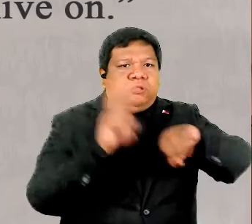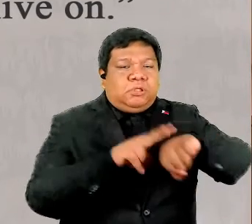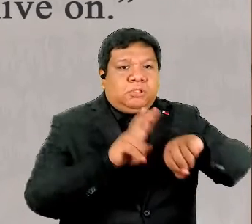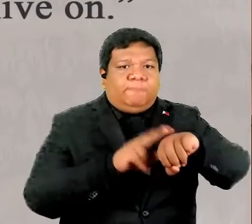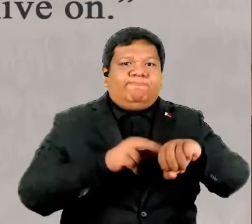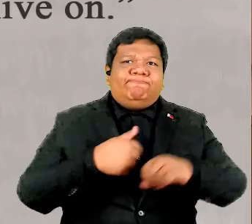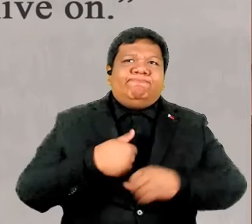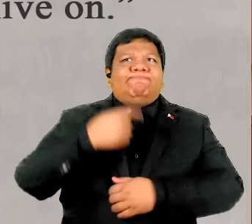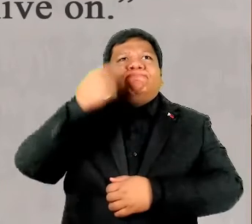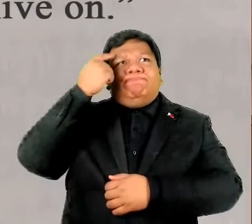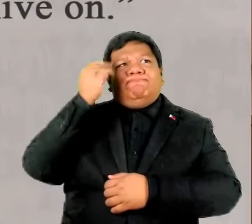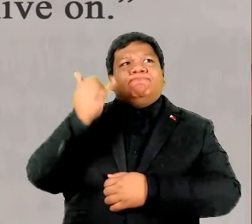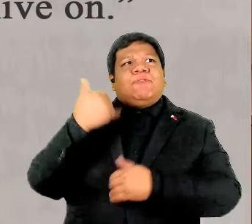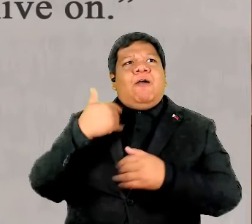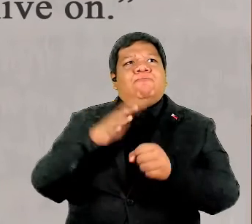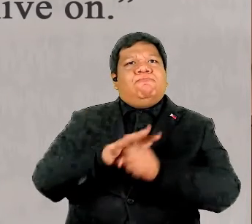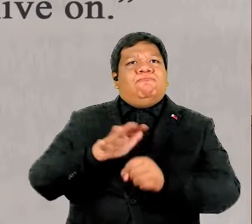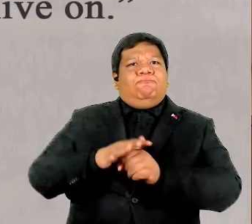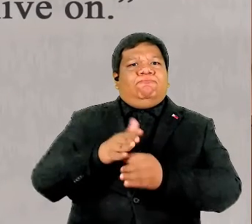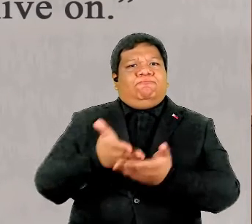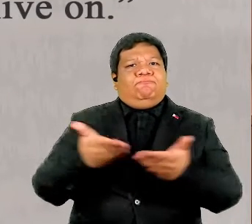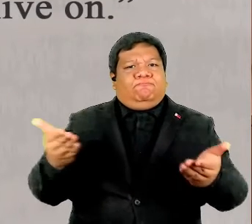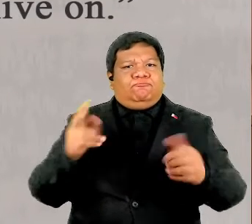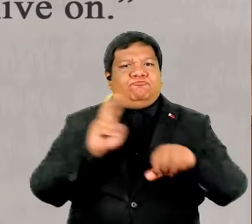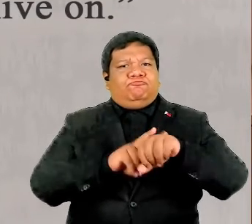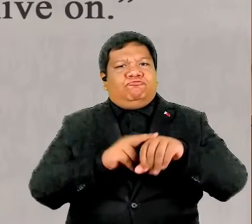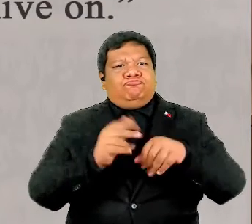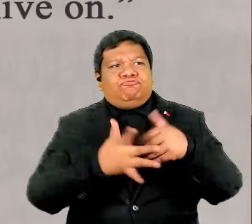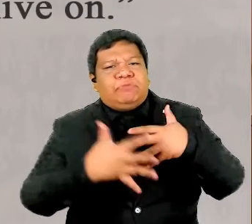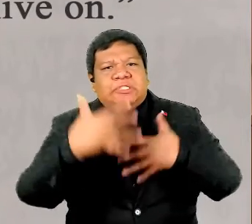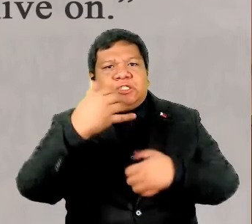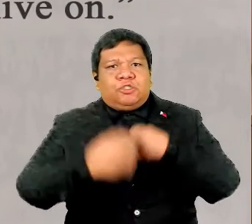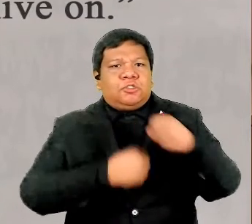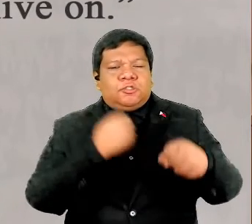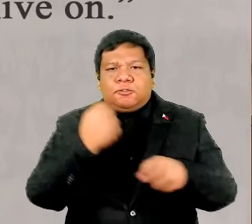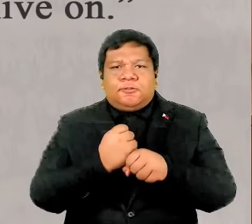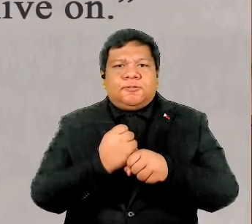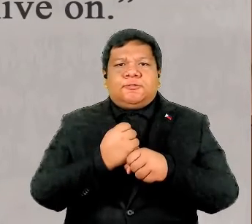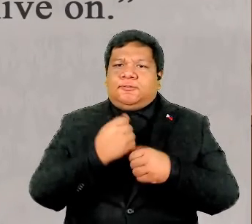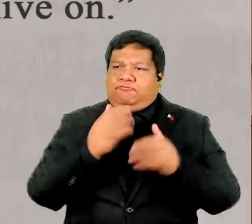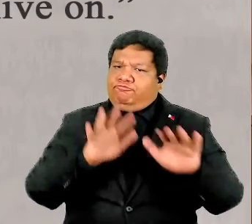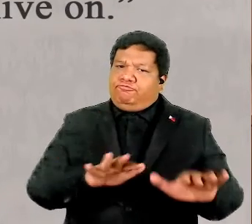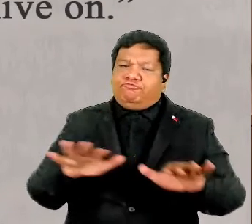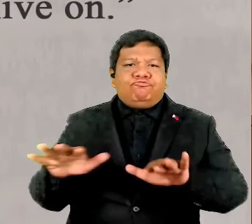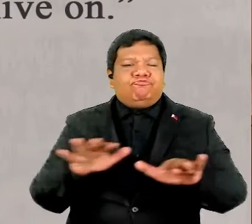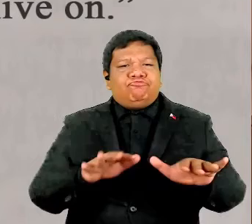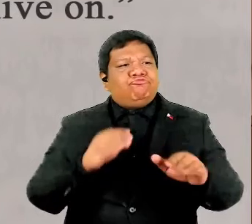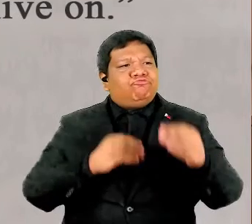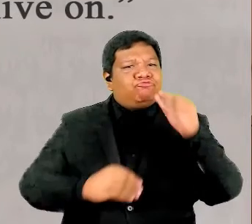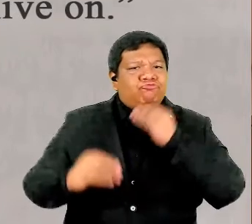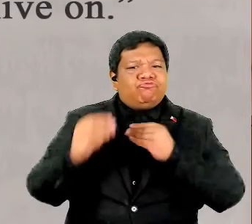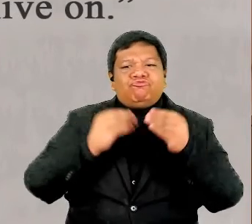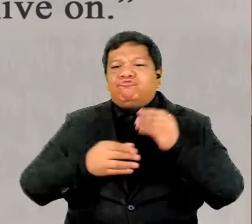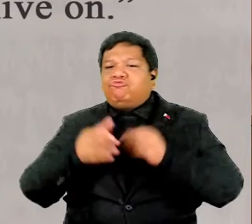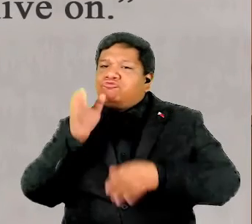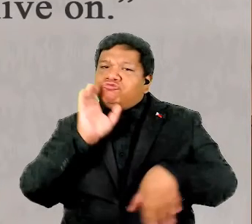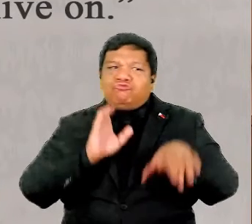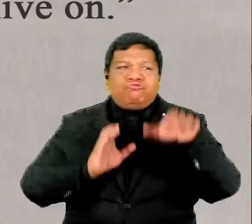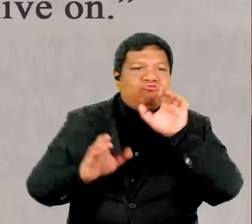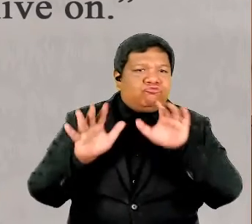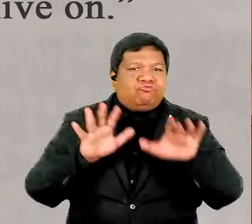And I'll say to myself, you have plenty of grain laid up for many years. Take life easy. Eat,